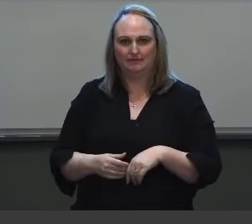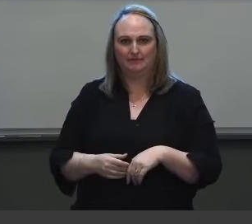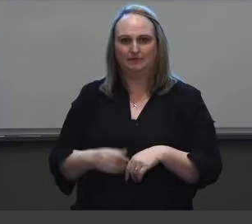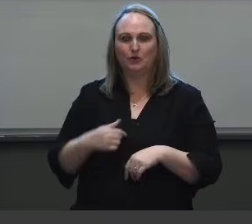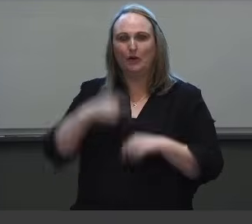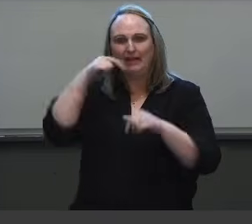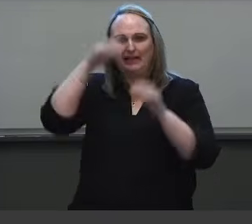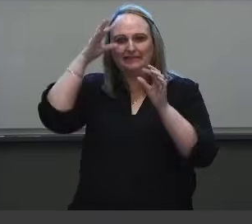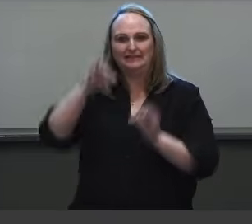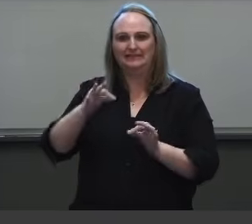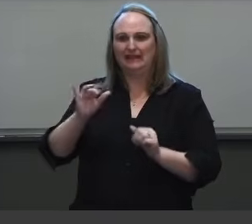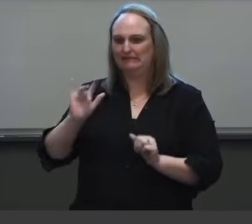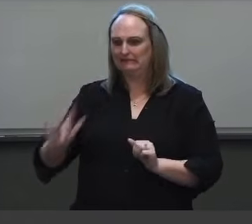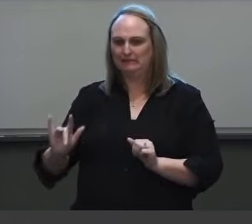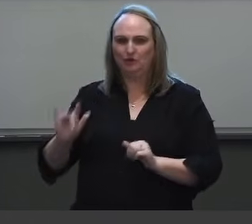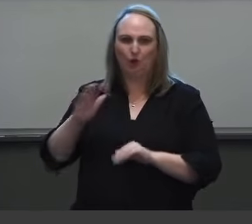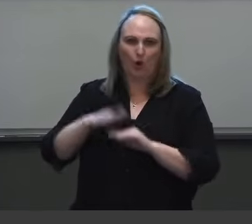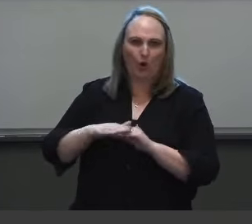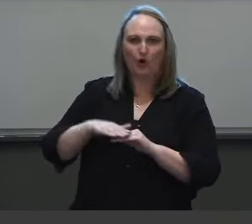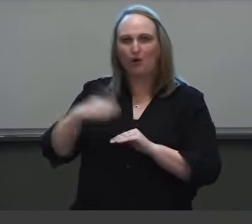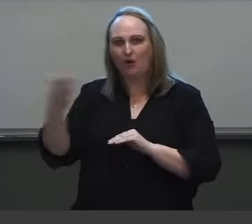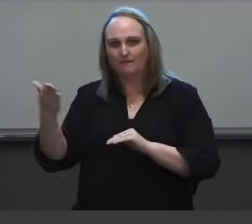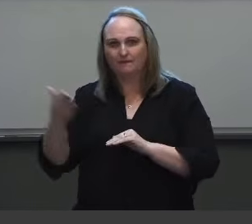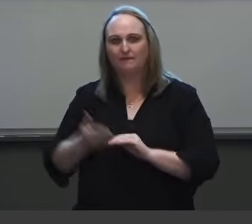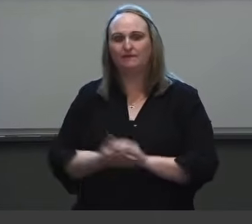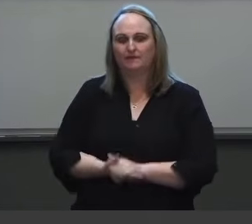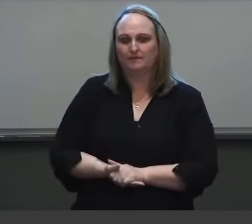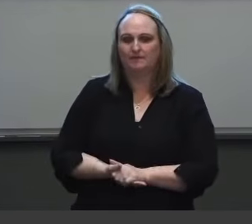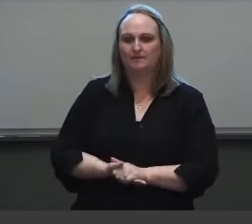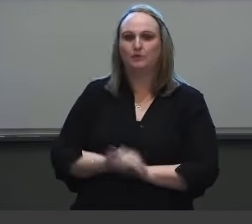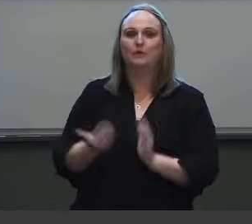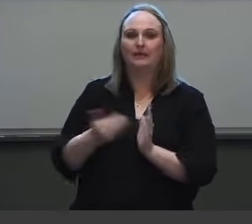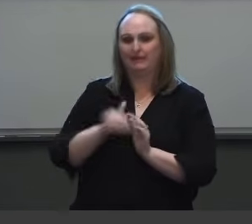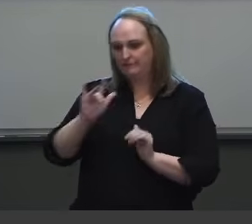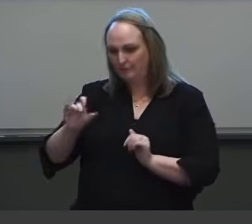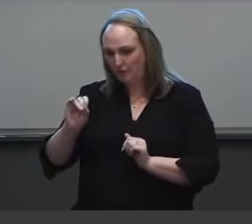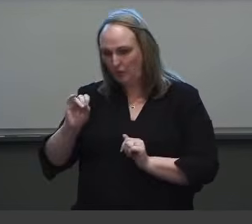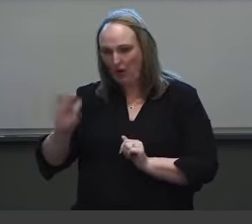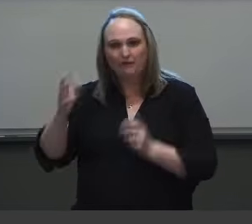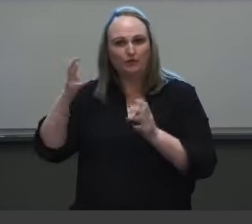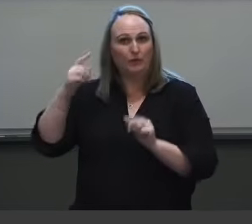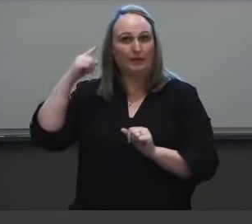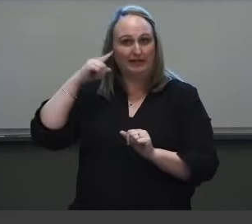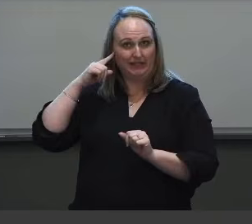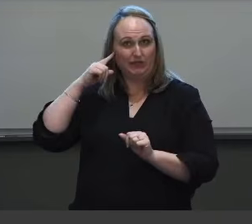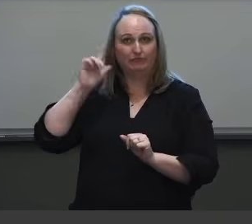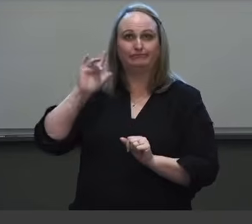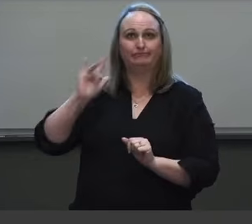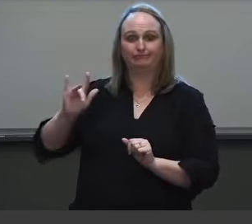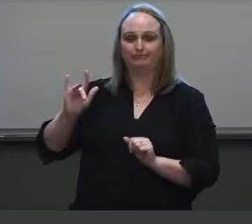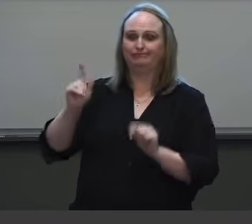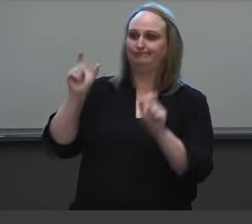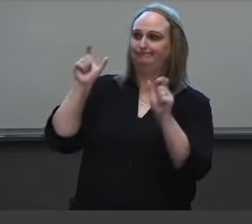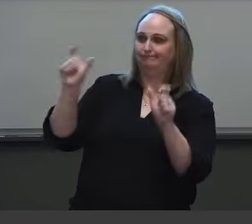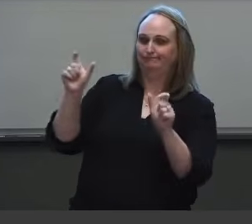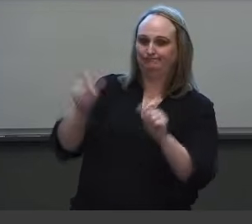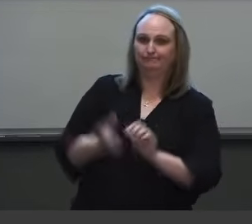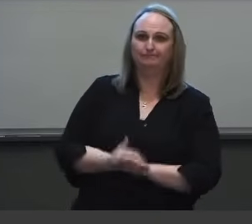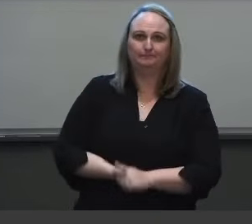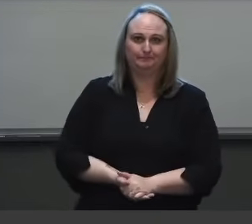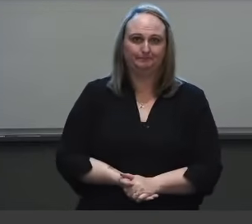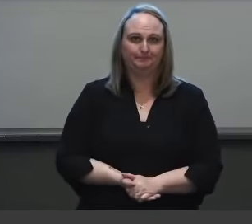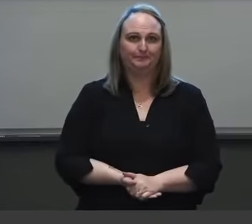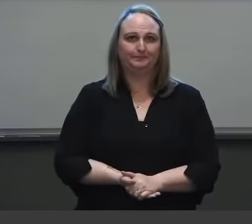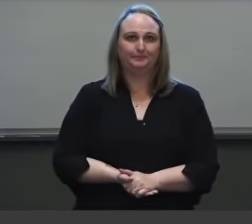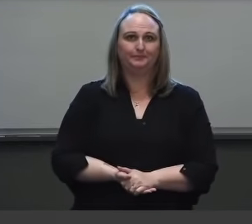filtration, and now the system is filtering it, and you cannot hear the siren. I will turn off the sounds,